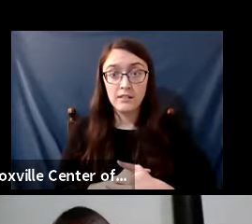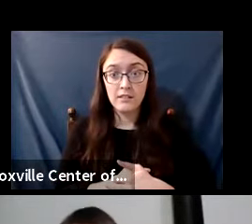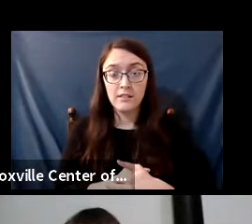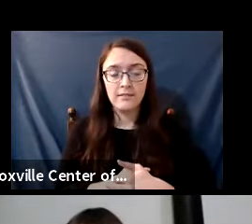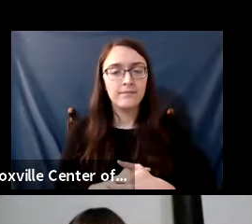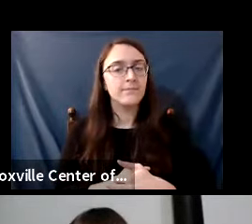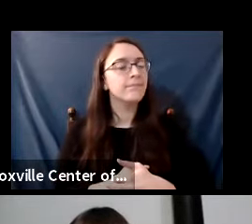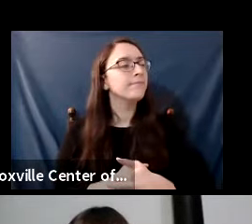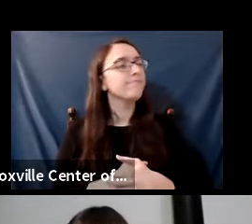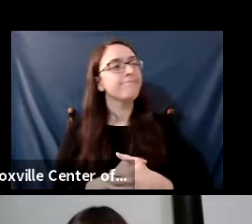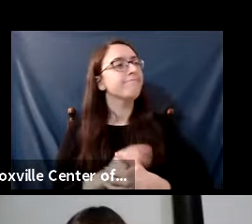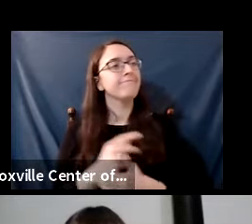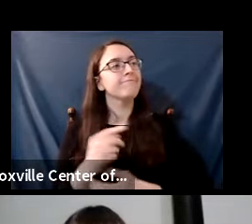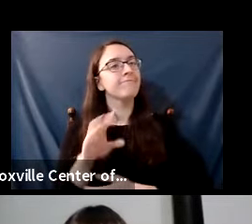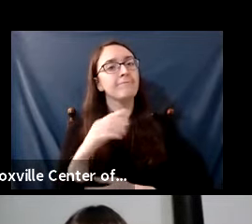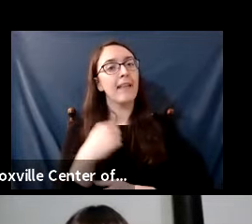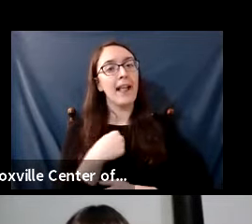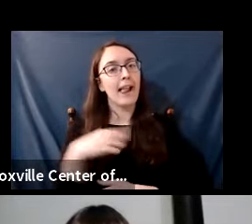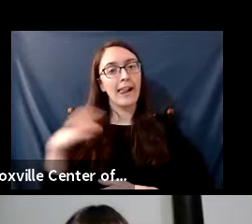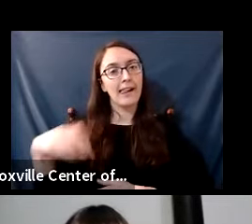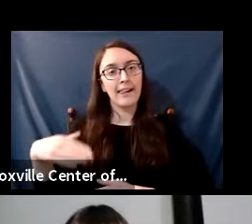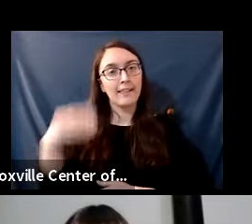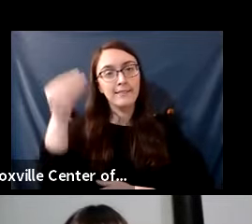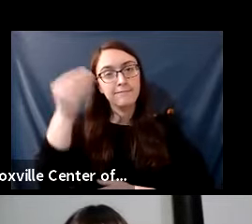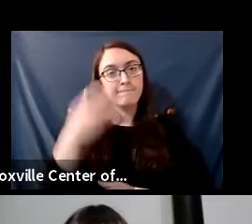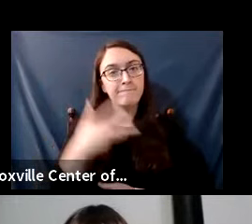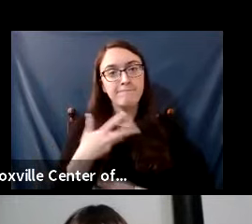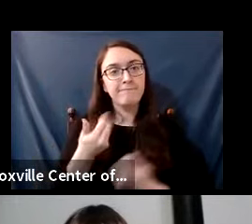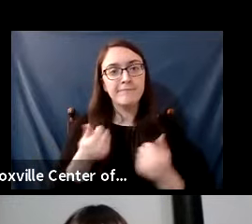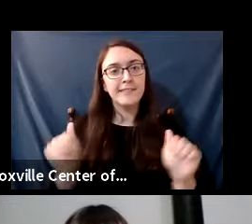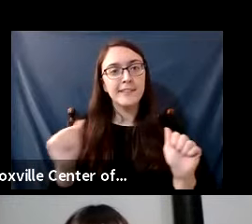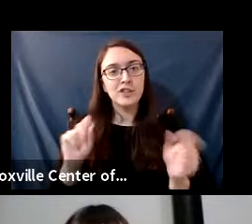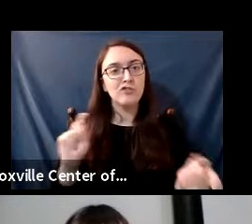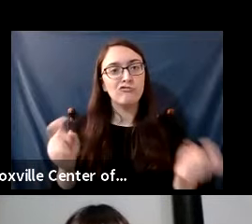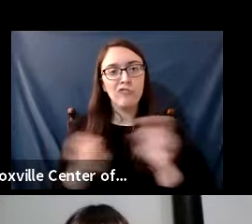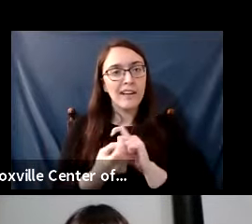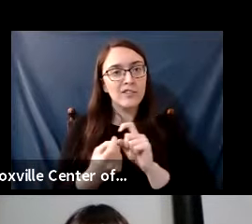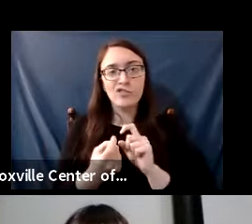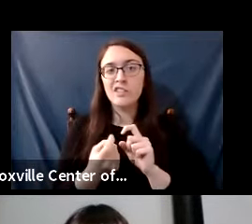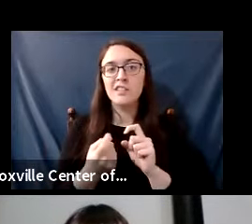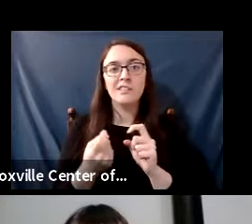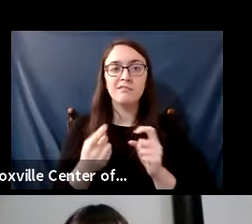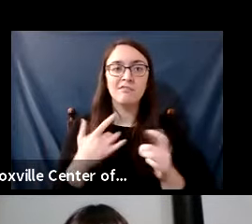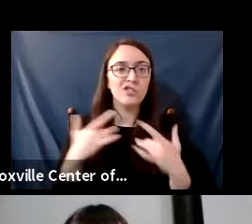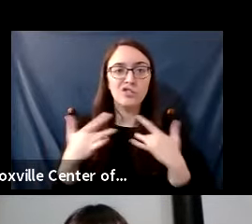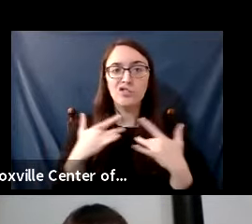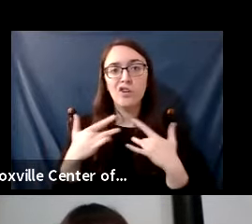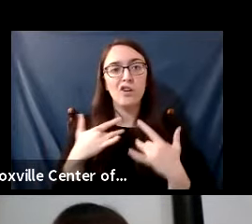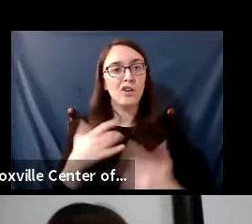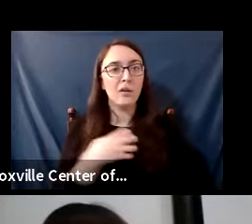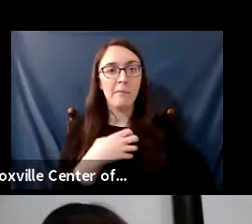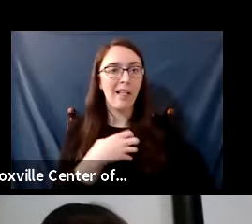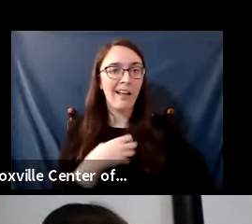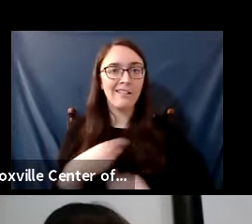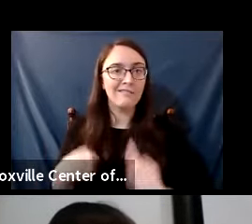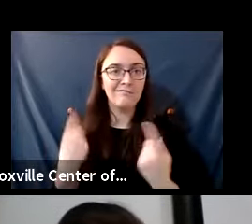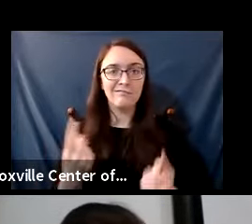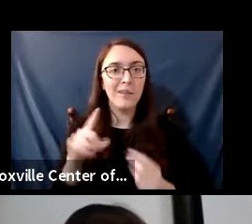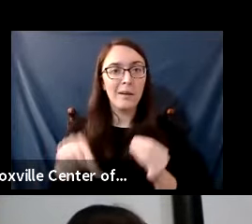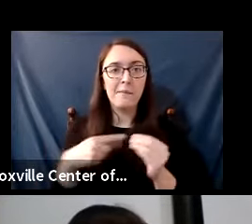I have not been alerted to any changes in concerns or complaints about 2020-1.